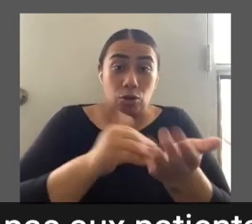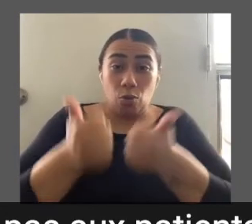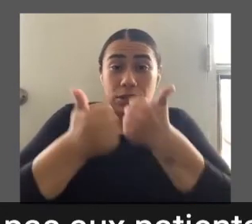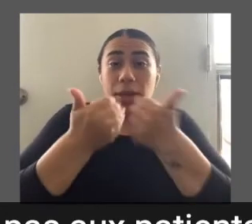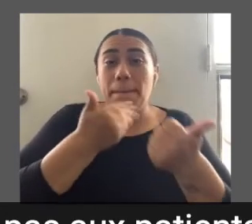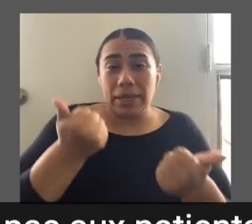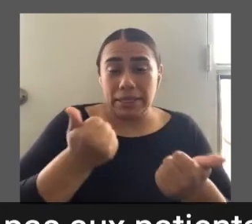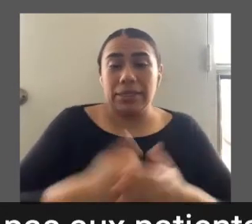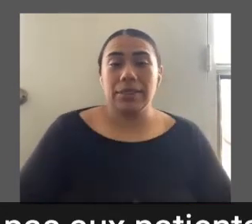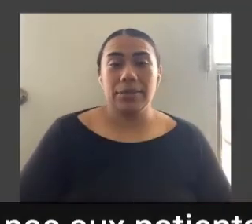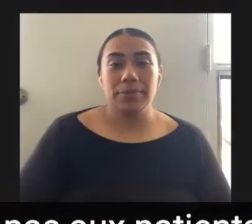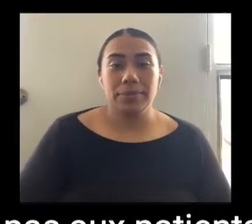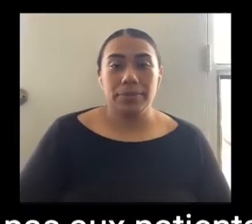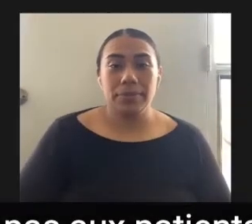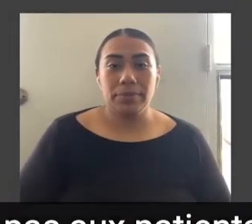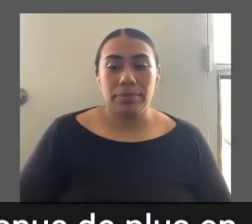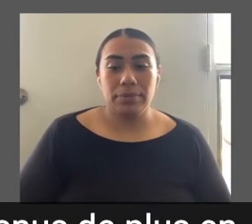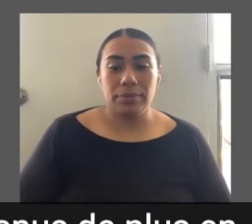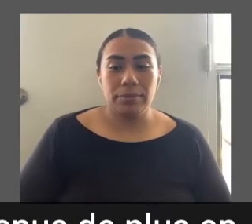for cannabis-naive patients.